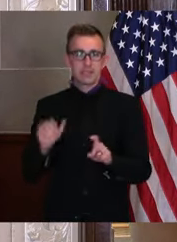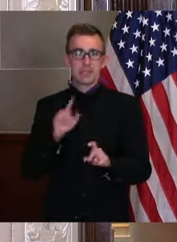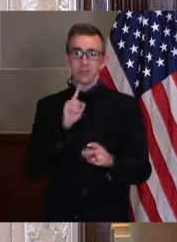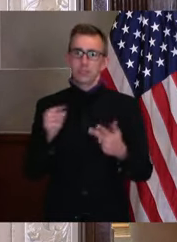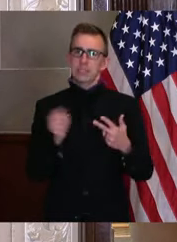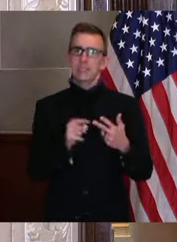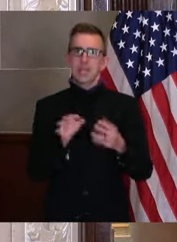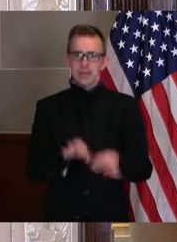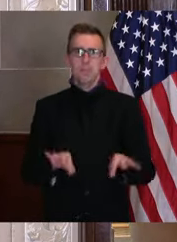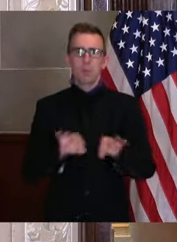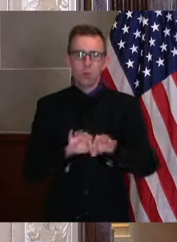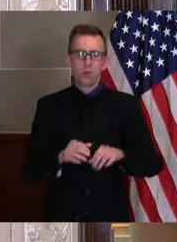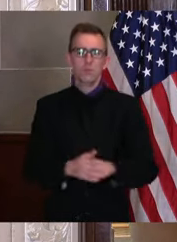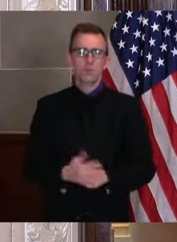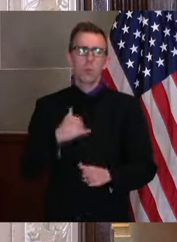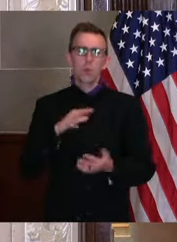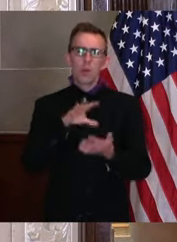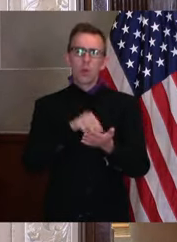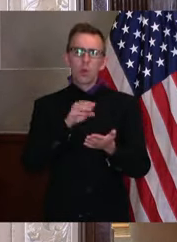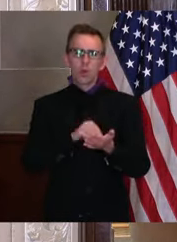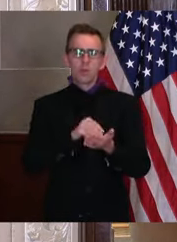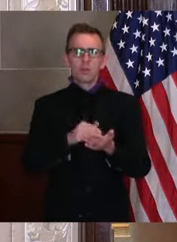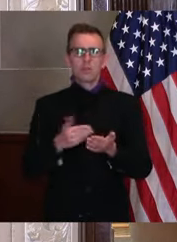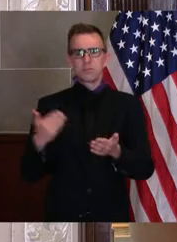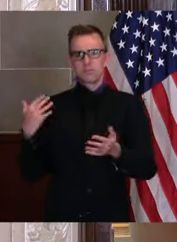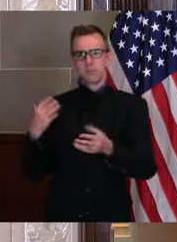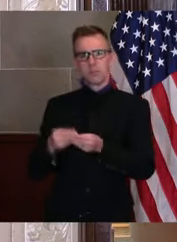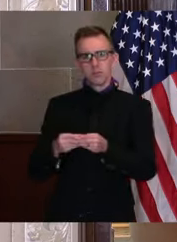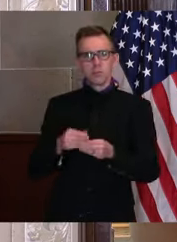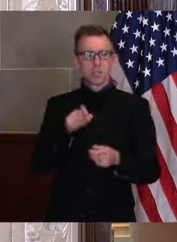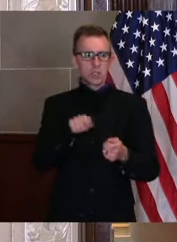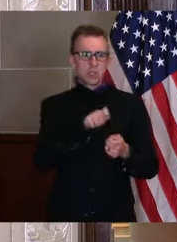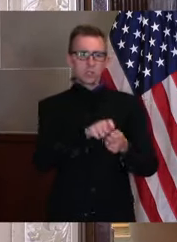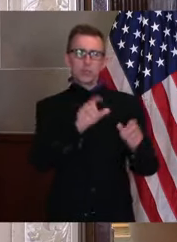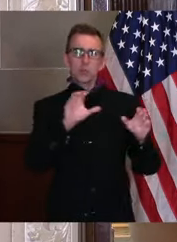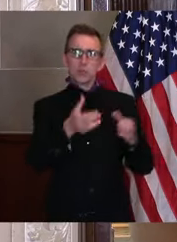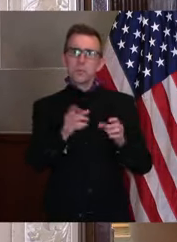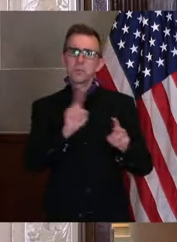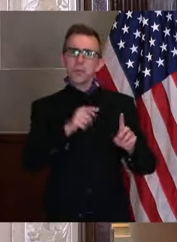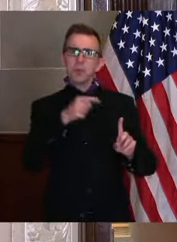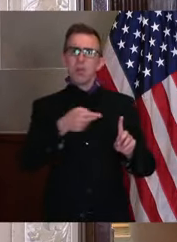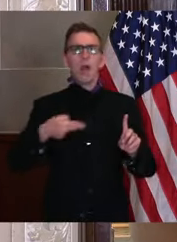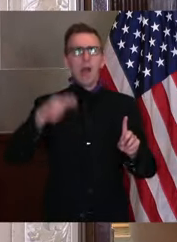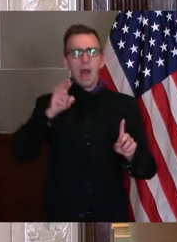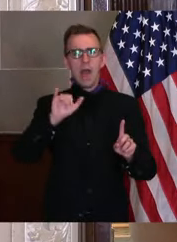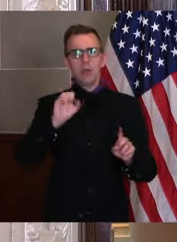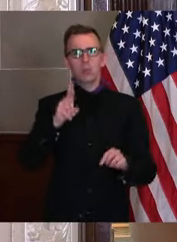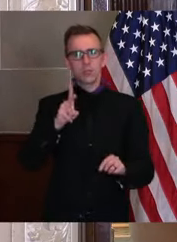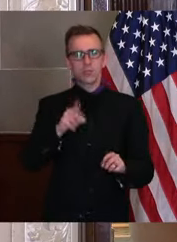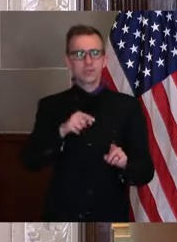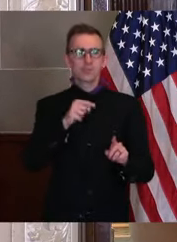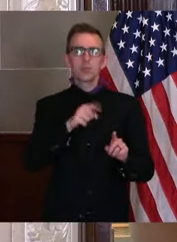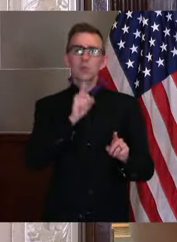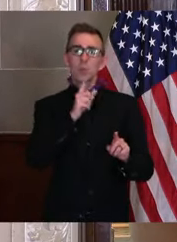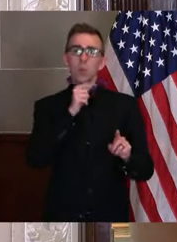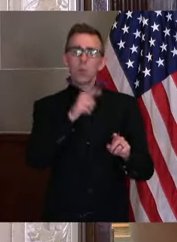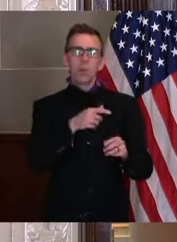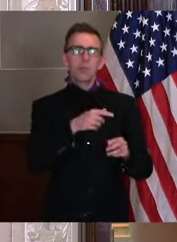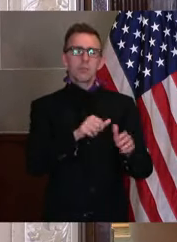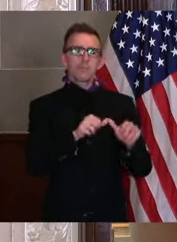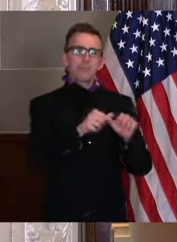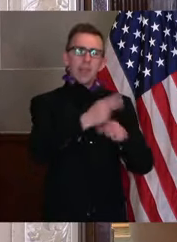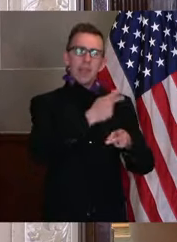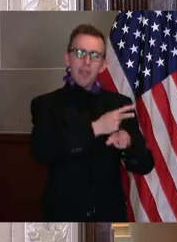We've learned from this, as I've told you before, certain groups are at high risk, and one of those are clearly our long-term care facilities,